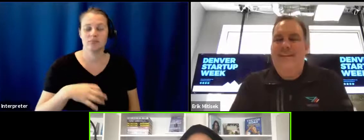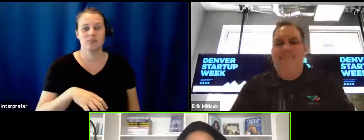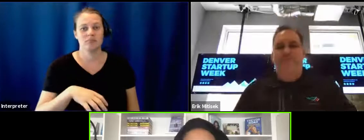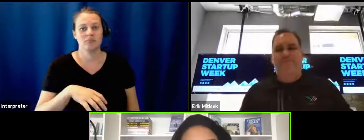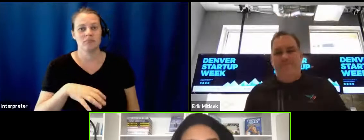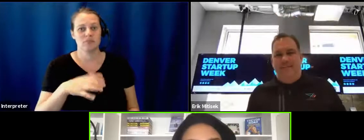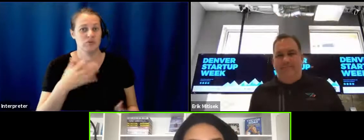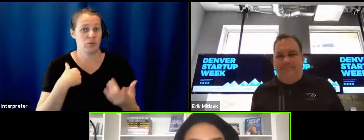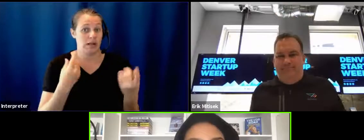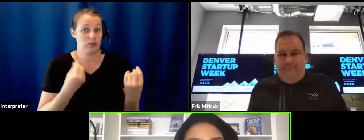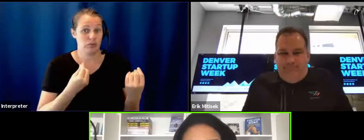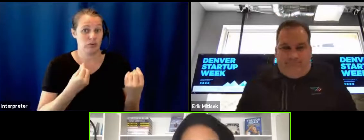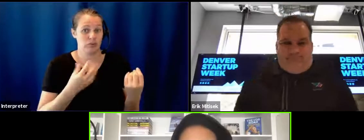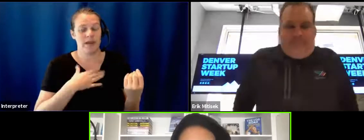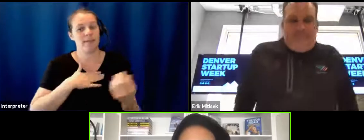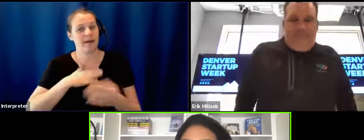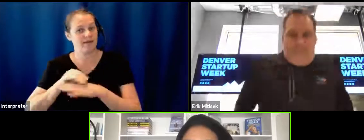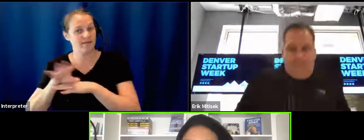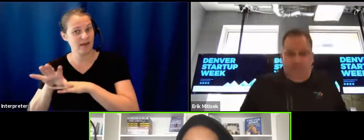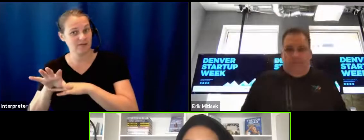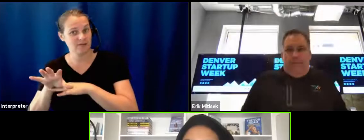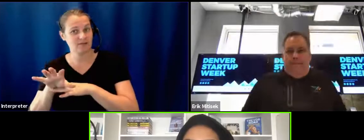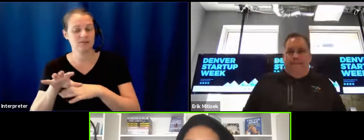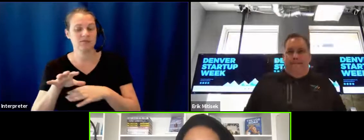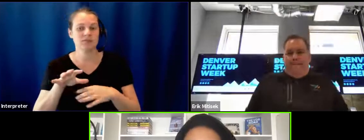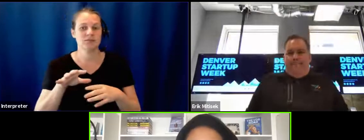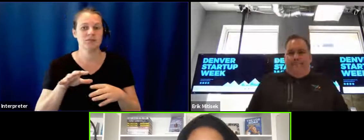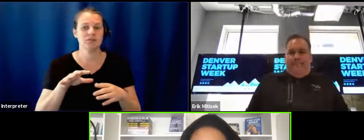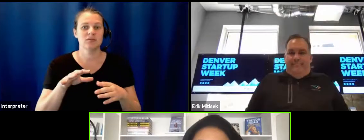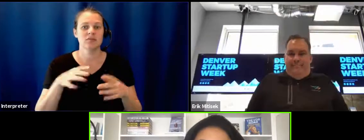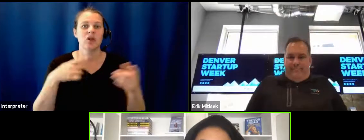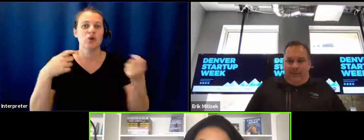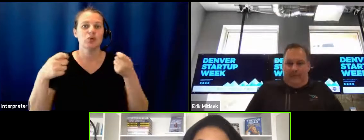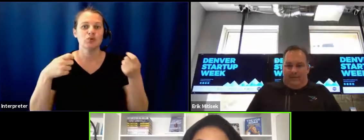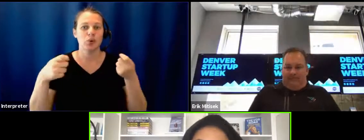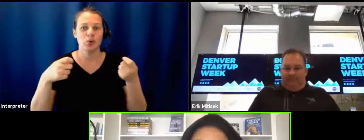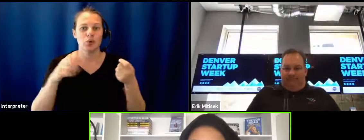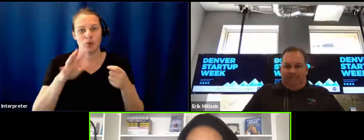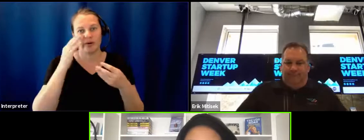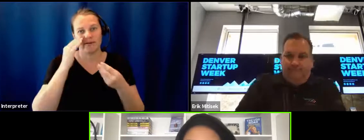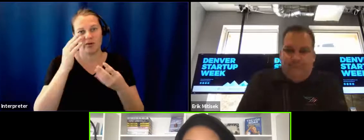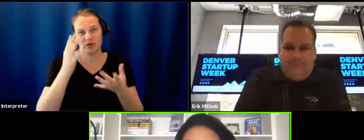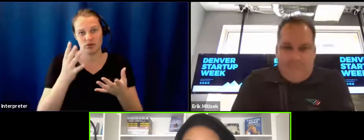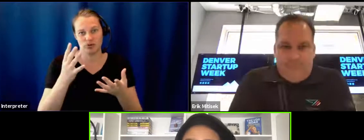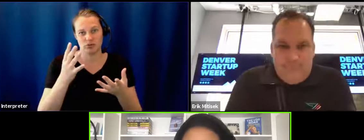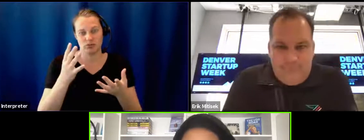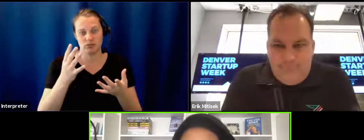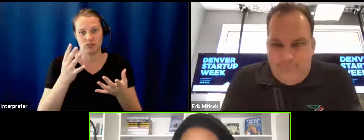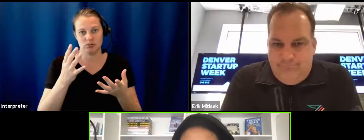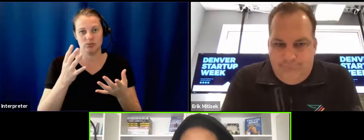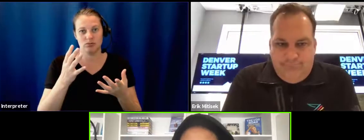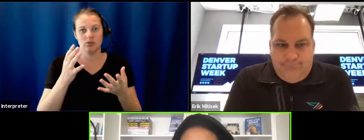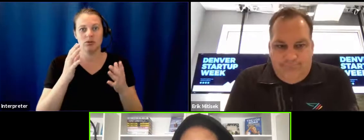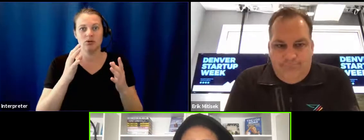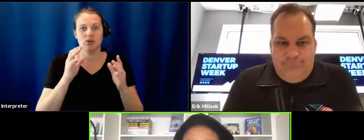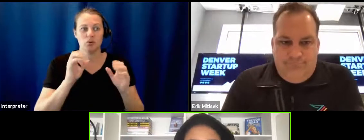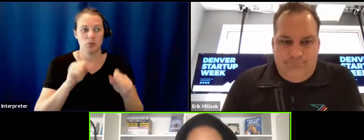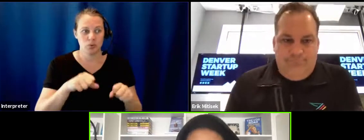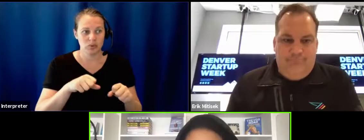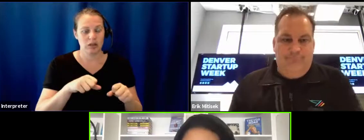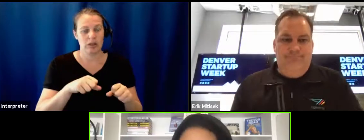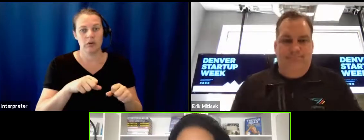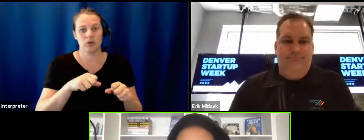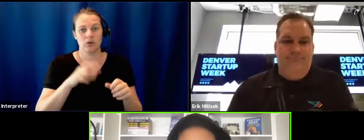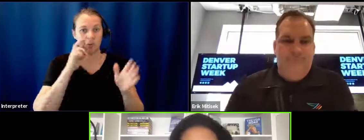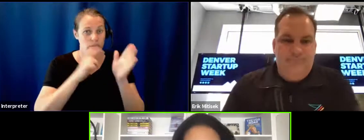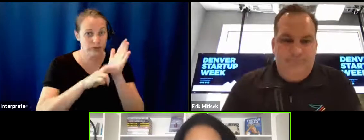is all sorts of what you have in control is like the information that you have that you can gain, that you could